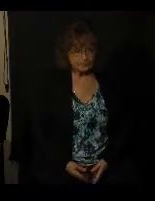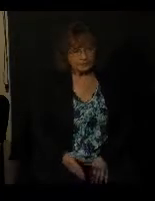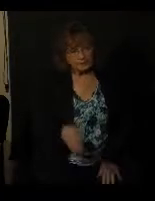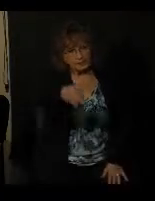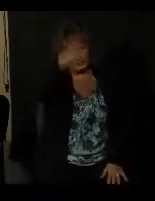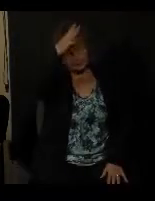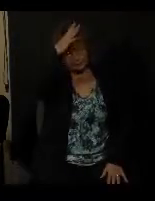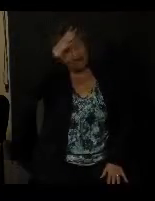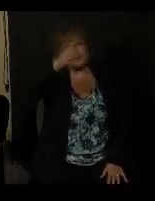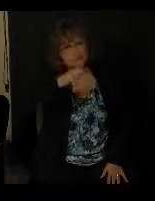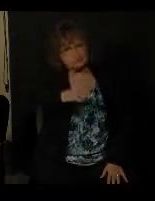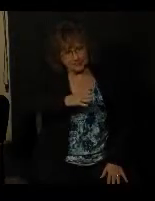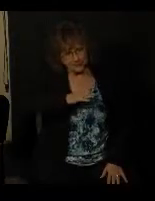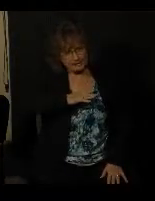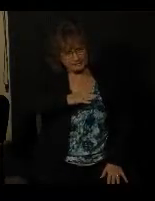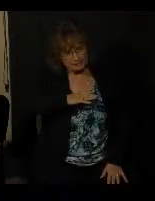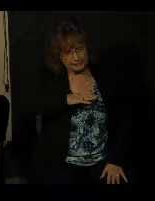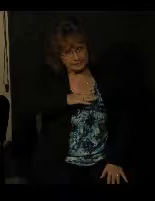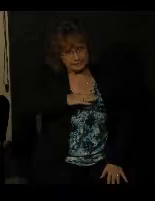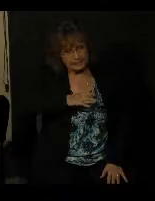Medal of Freedom.